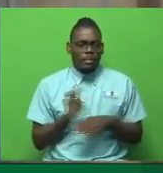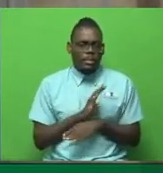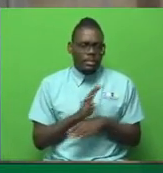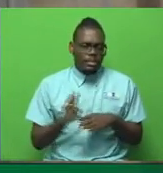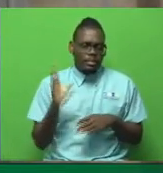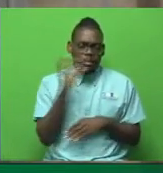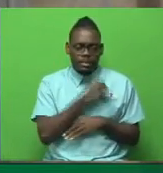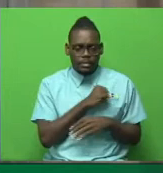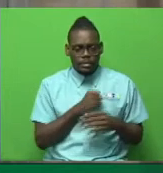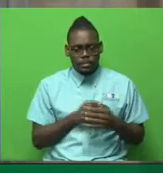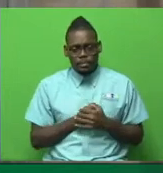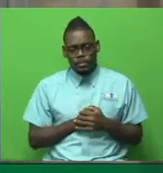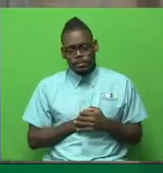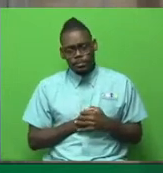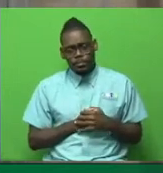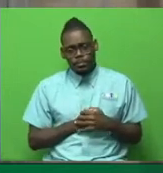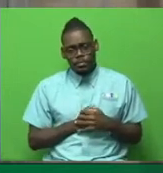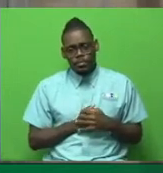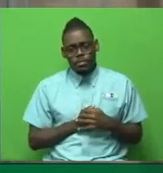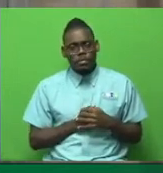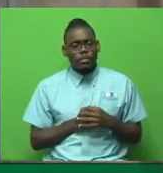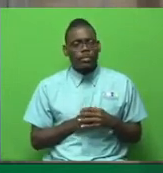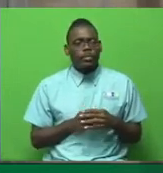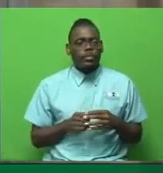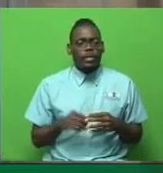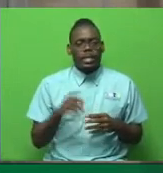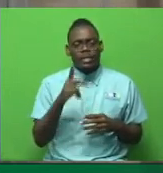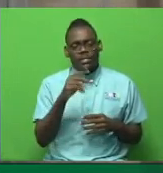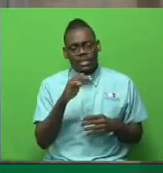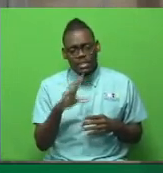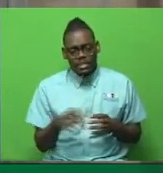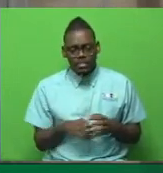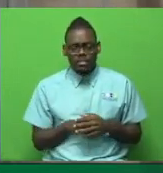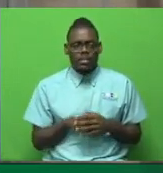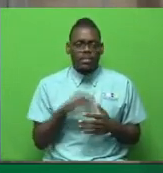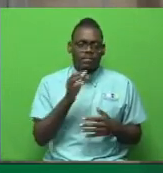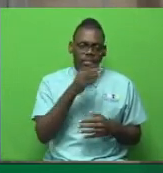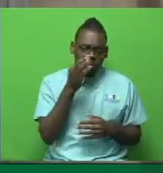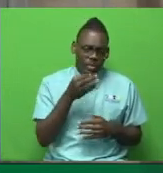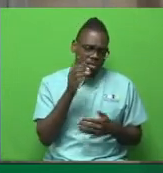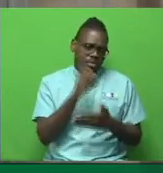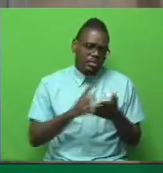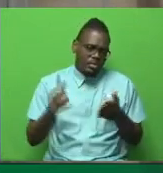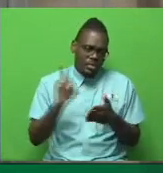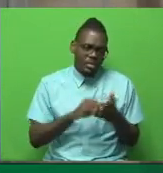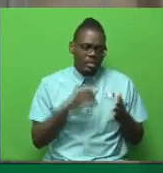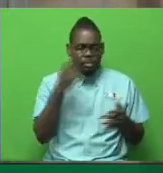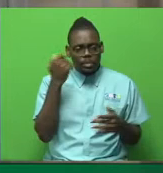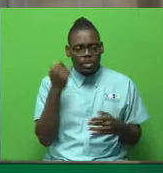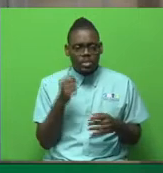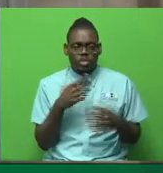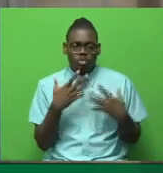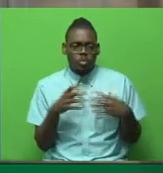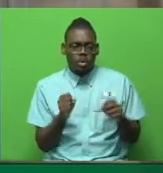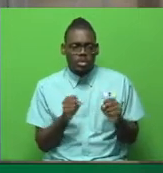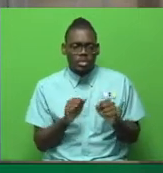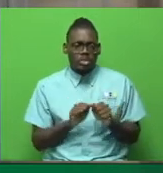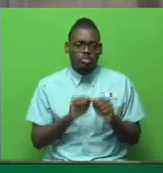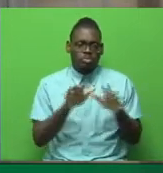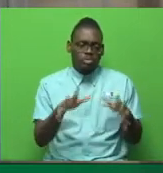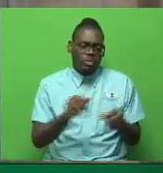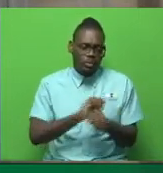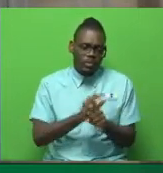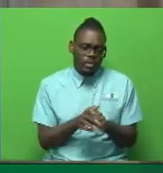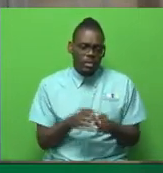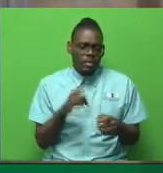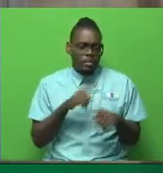workers in the kitchen would mingle but Mercy was allowed to prepare food and sell fried chicken and their